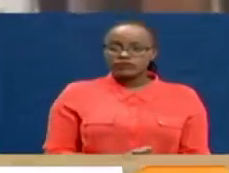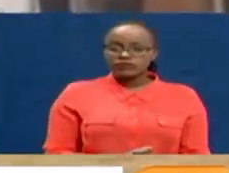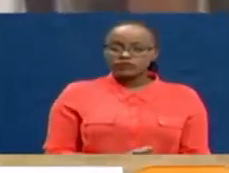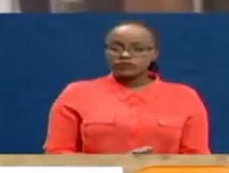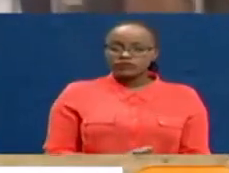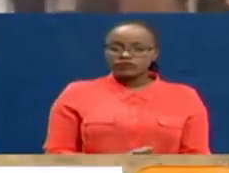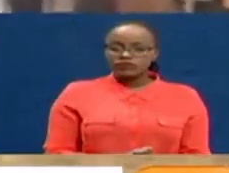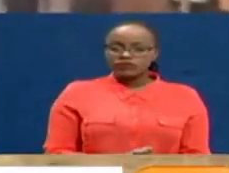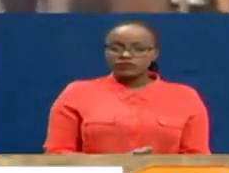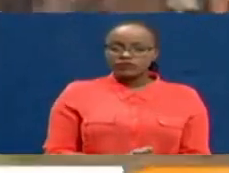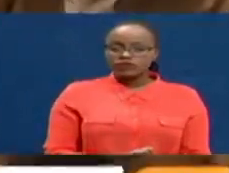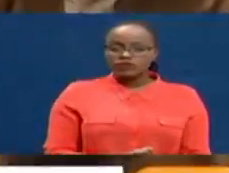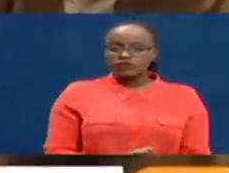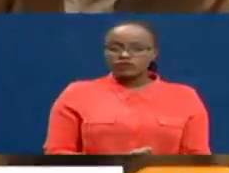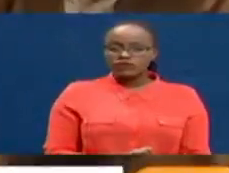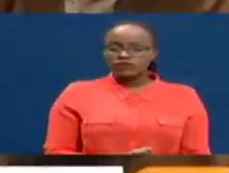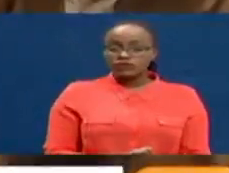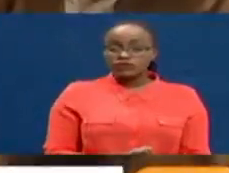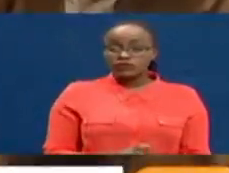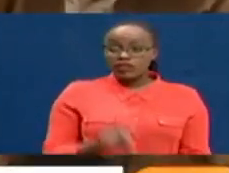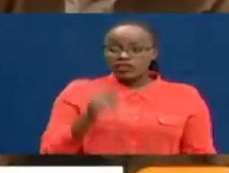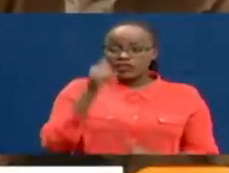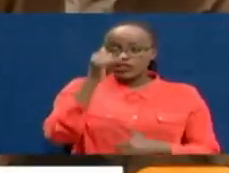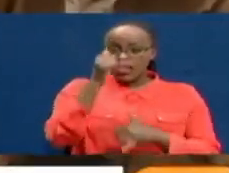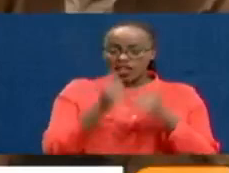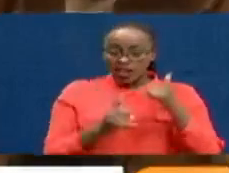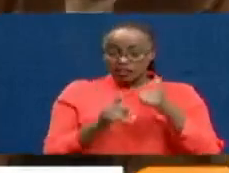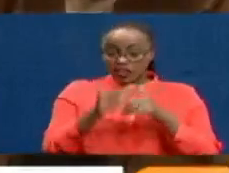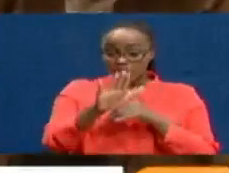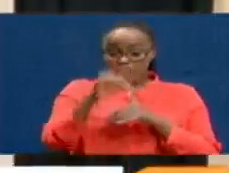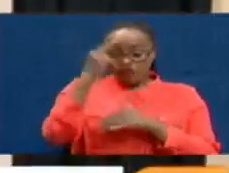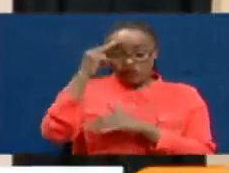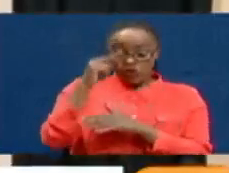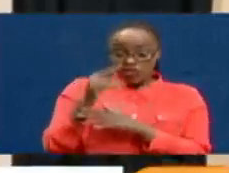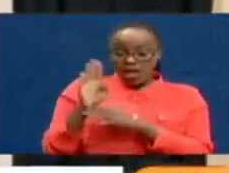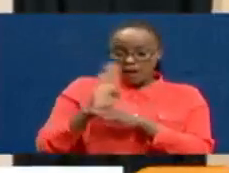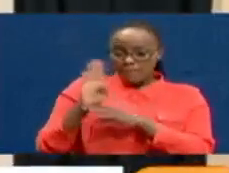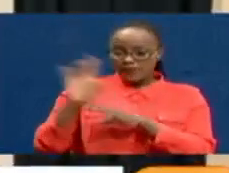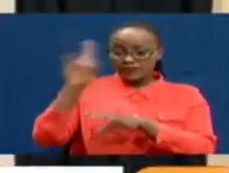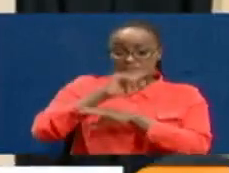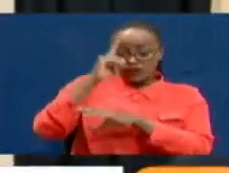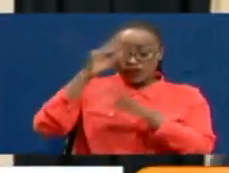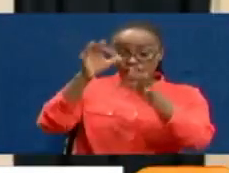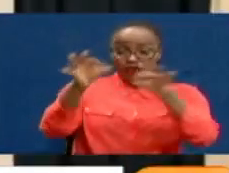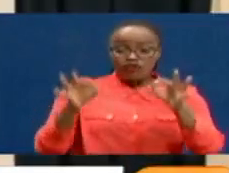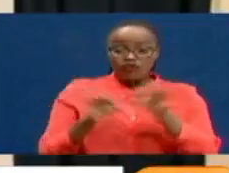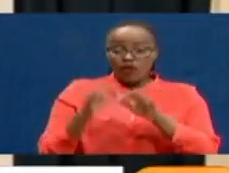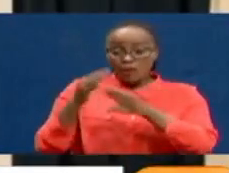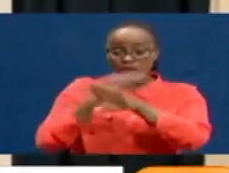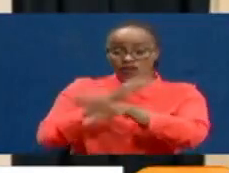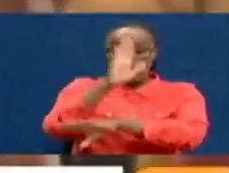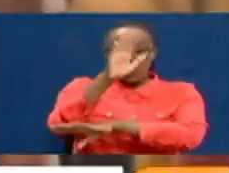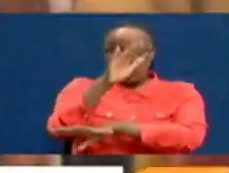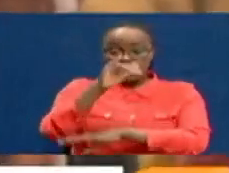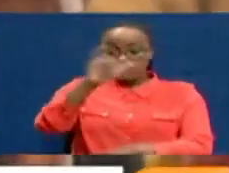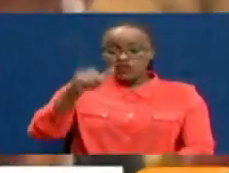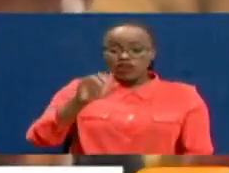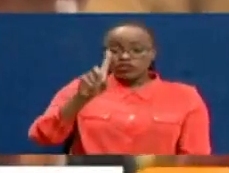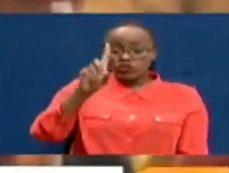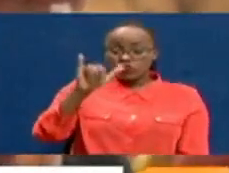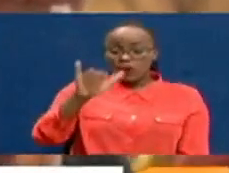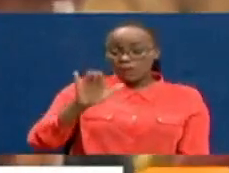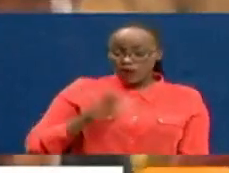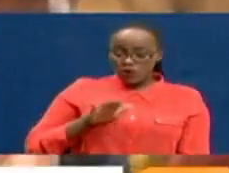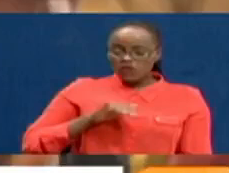Fire. Fire. It was the last step in an eventful day for his family. Earlier in the afternoon, Judy Chepsoy, his